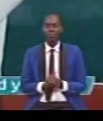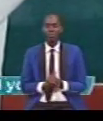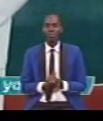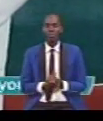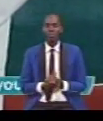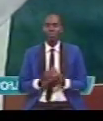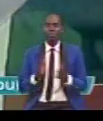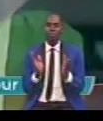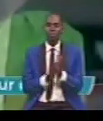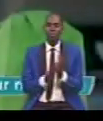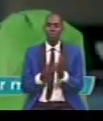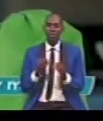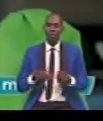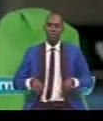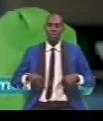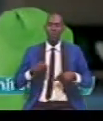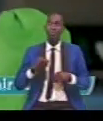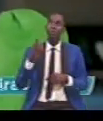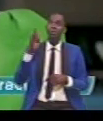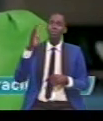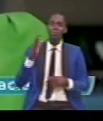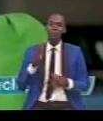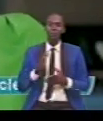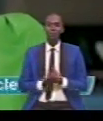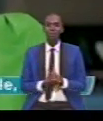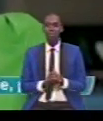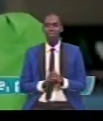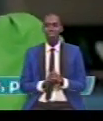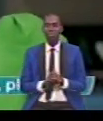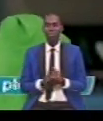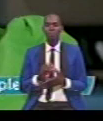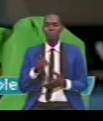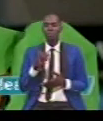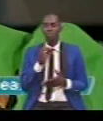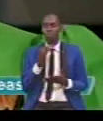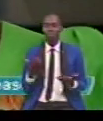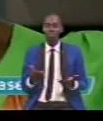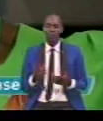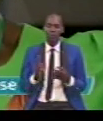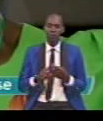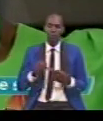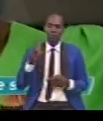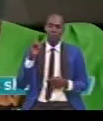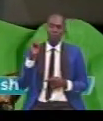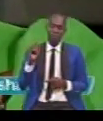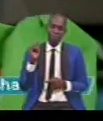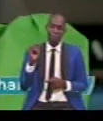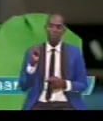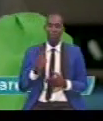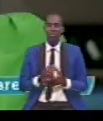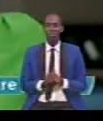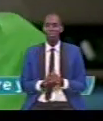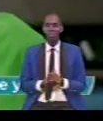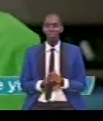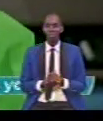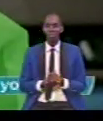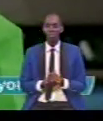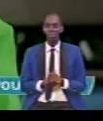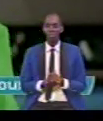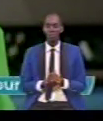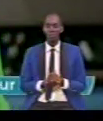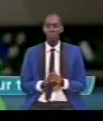Praise the living God! I'm here to testify. My name is Dorcas Mlenga. I'm coming from